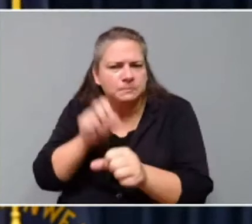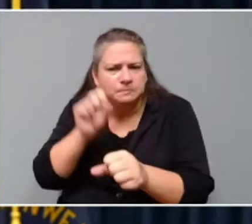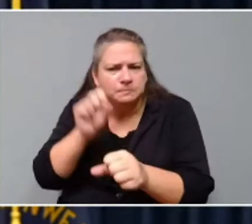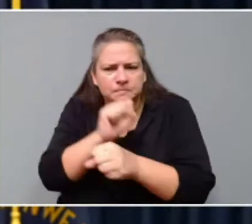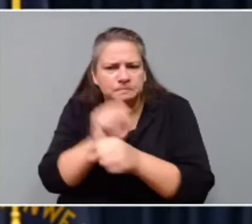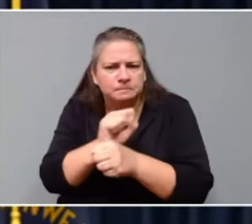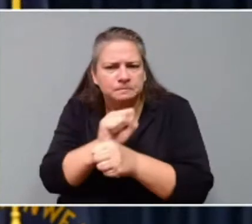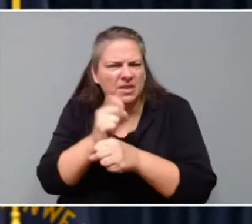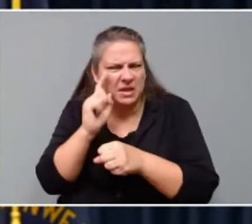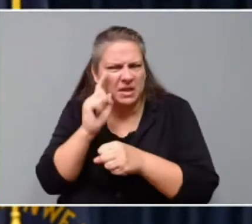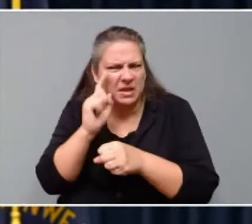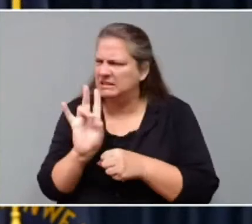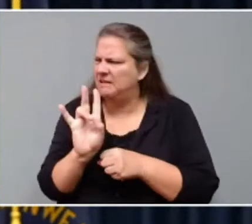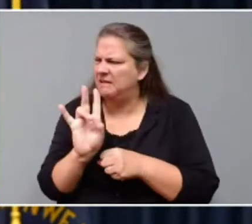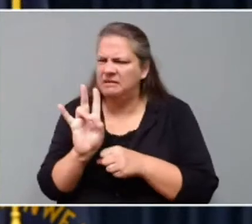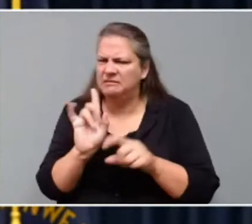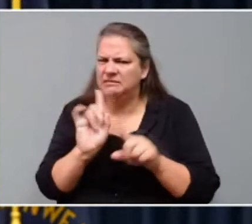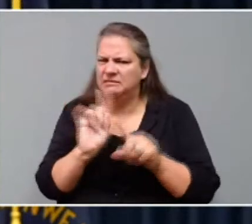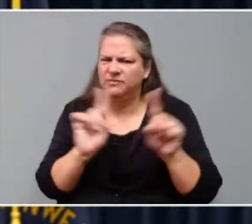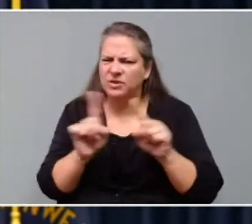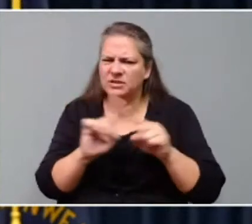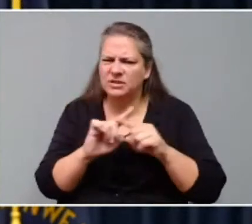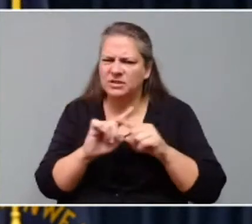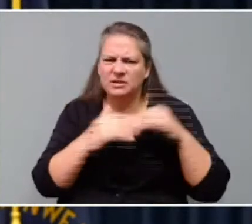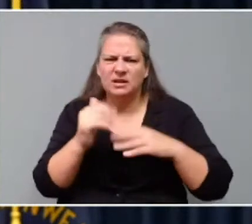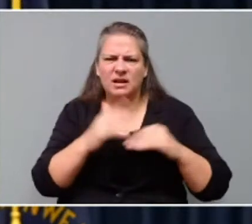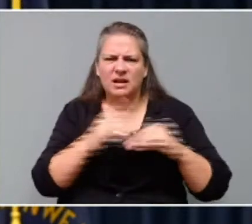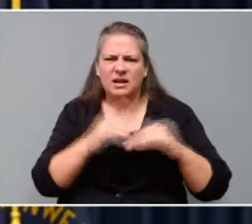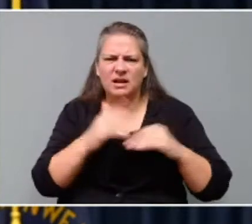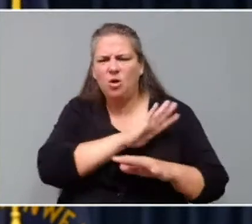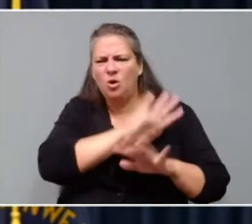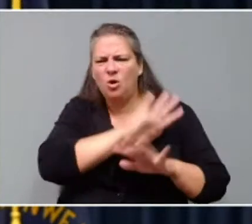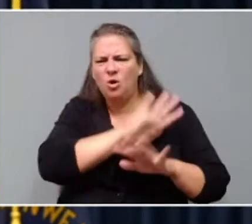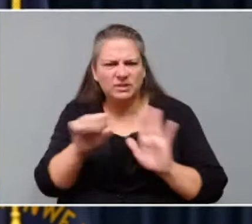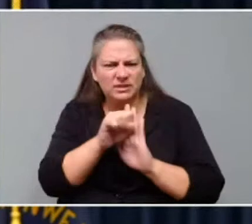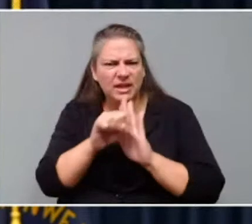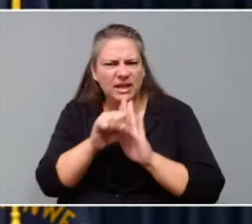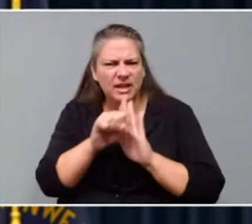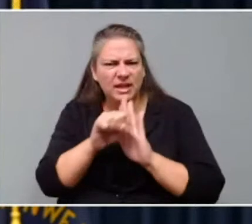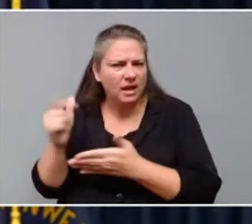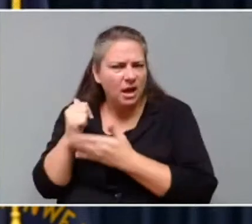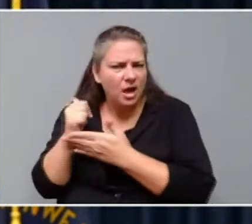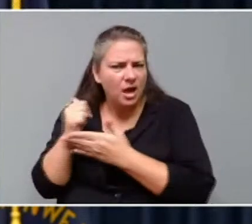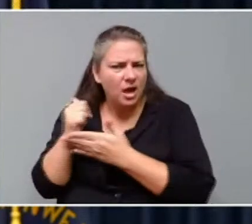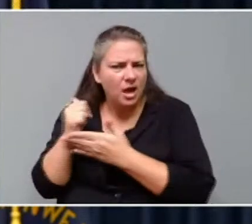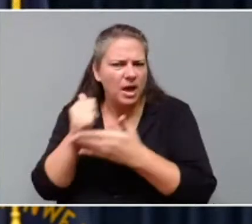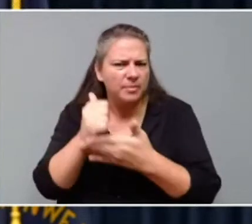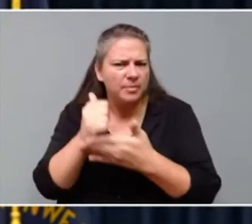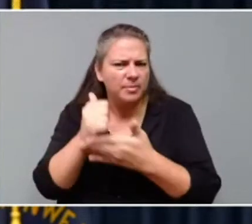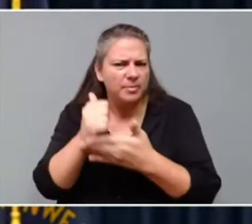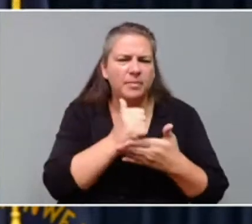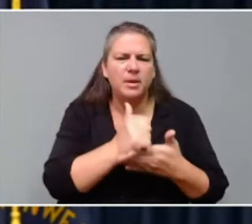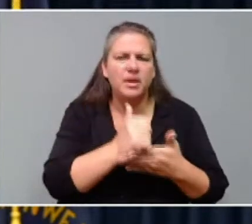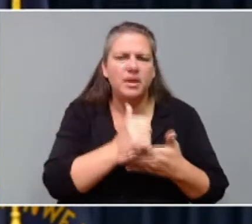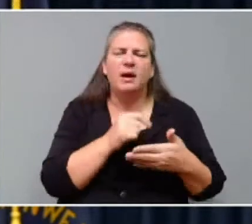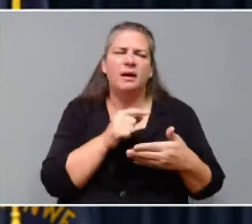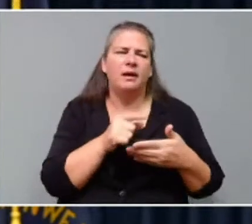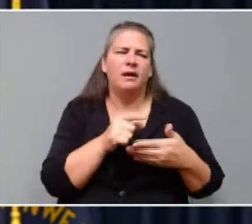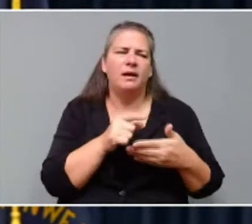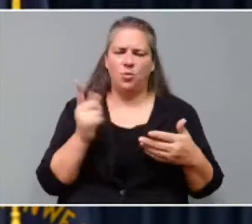at least different facilities around the state. They're now helping in primary care centers and others that are